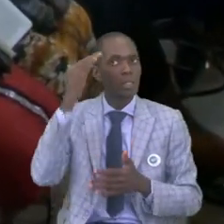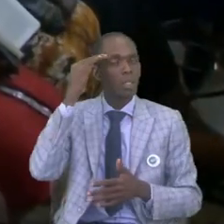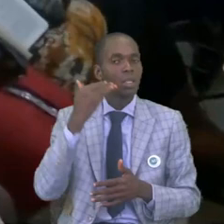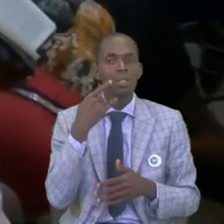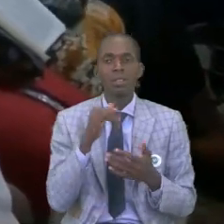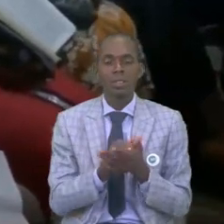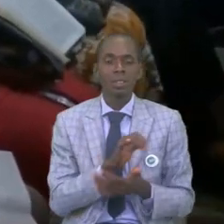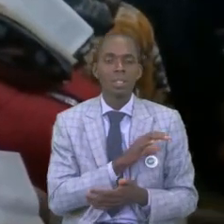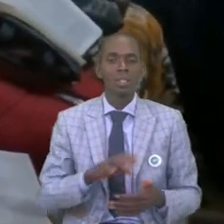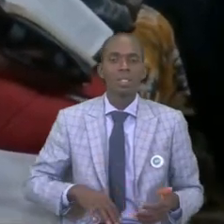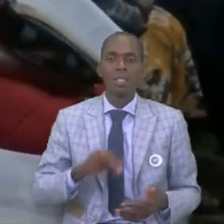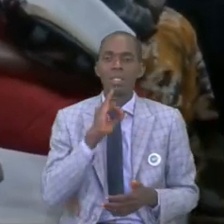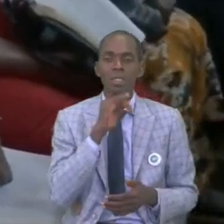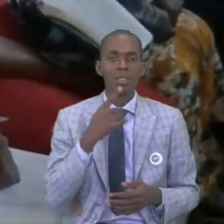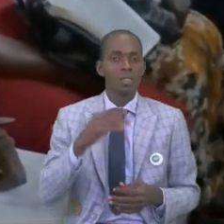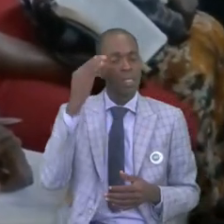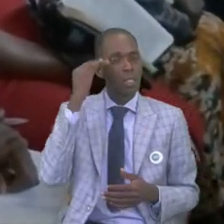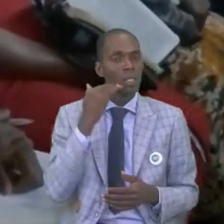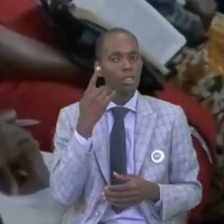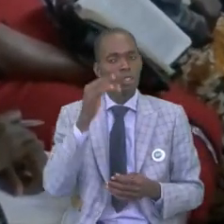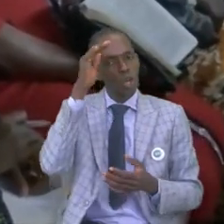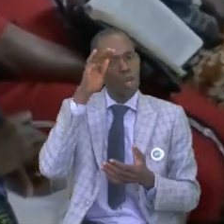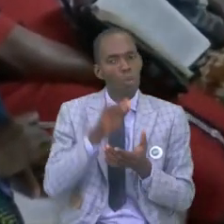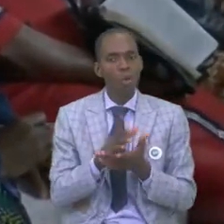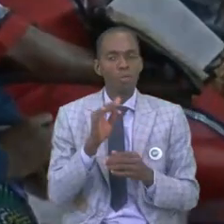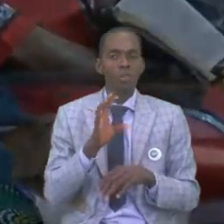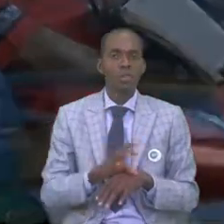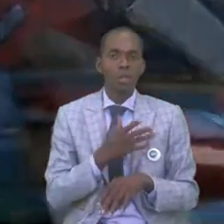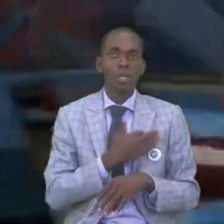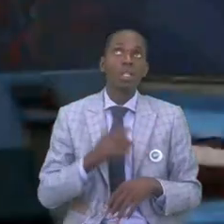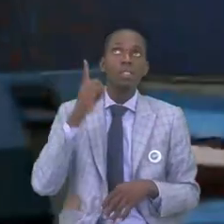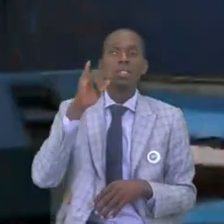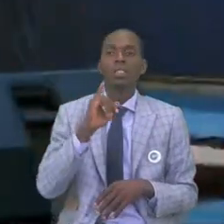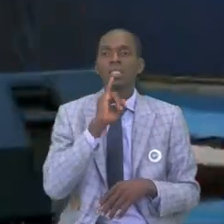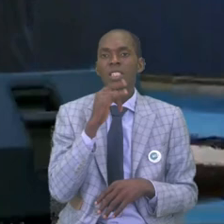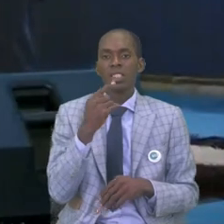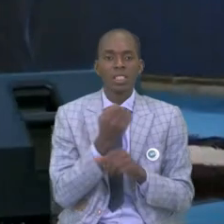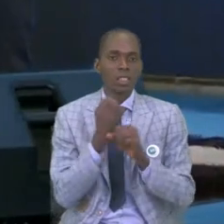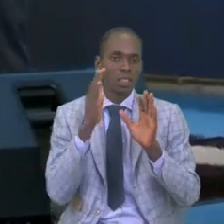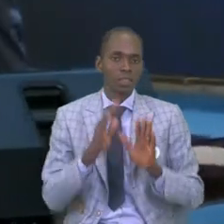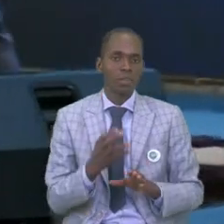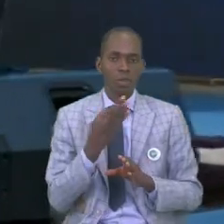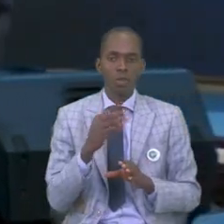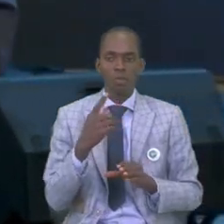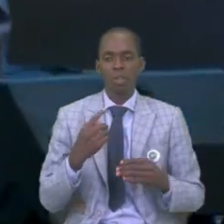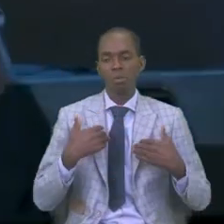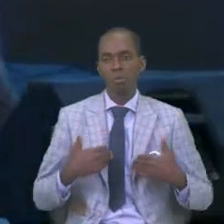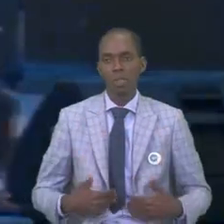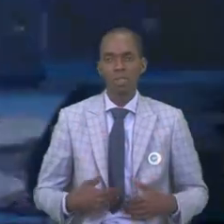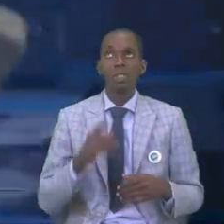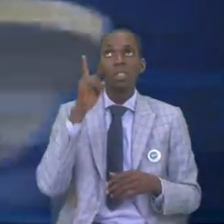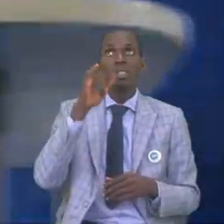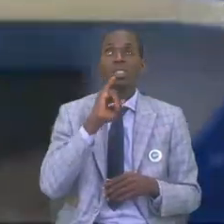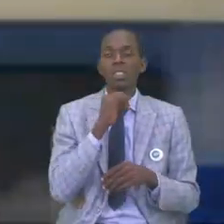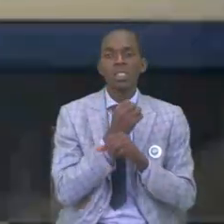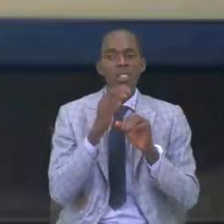the head, the husband of the church, and he is the savior of the body. He is the savior of